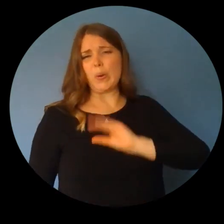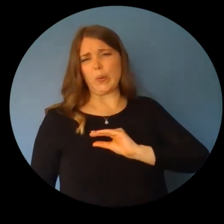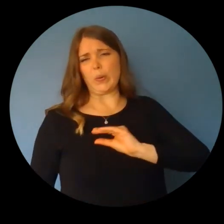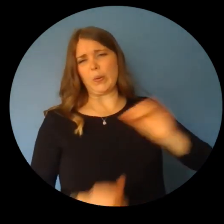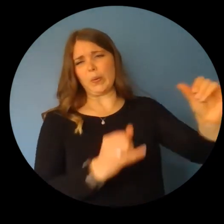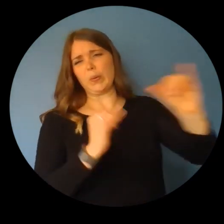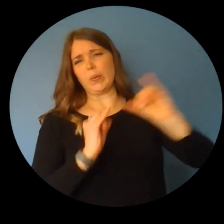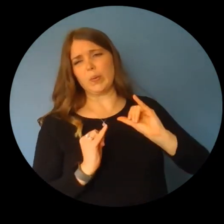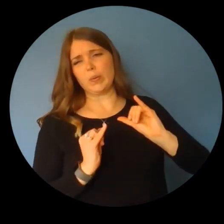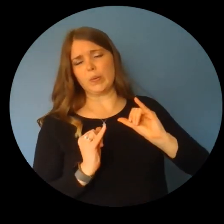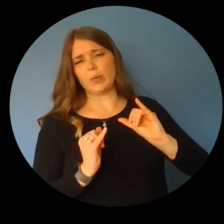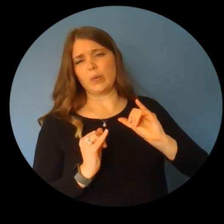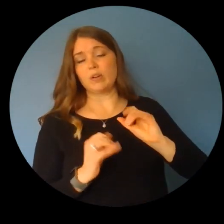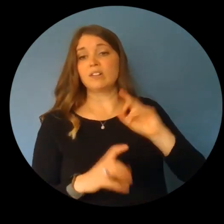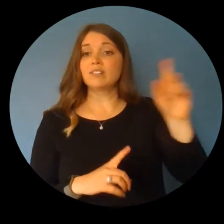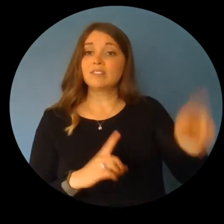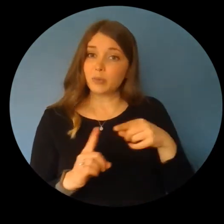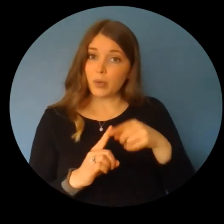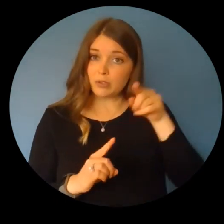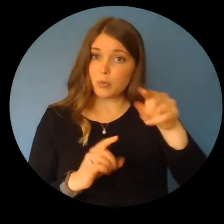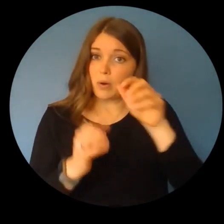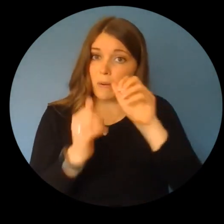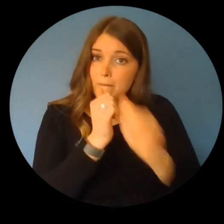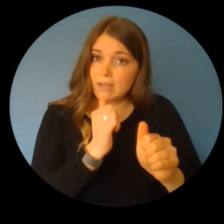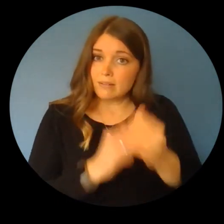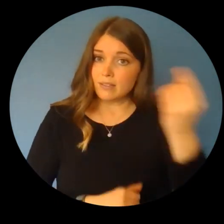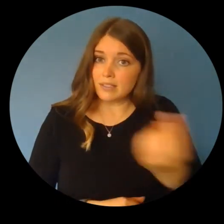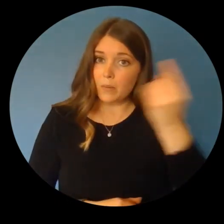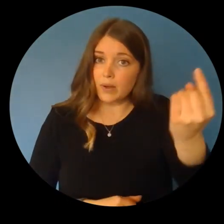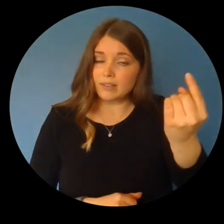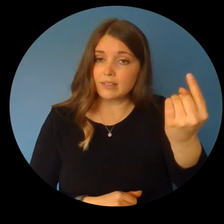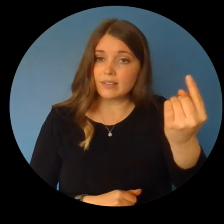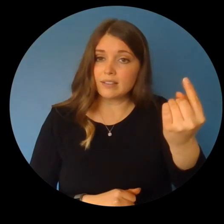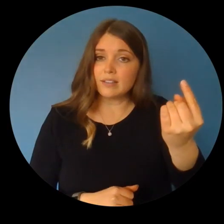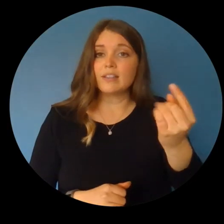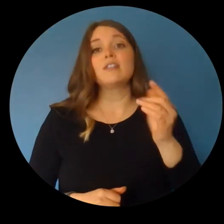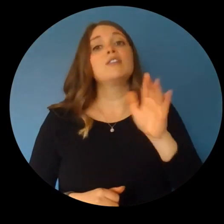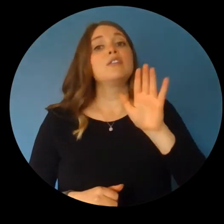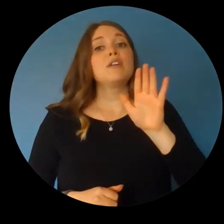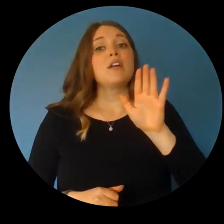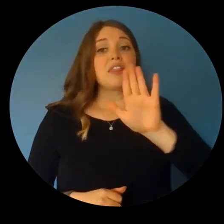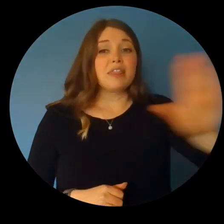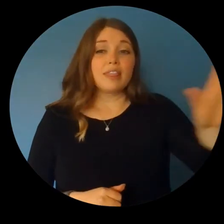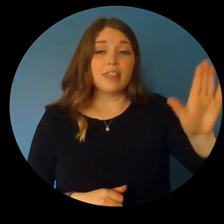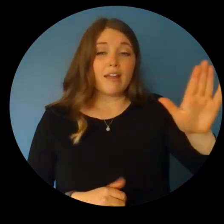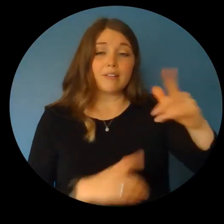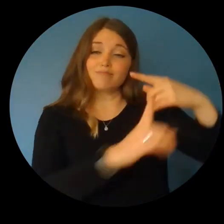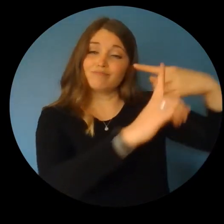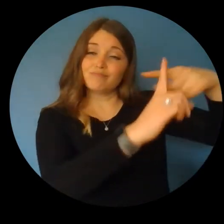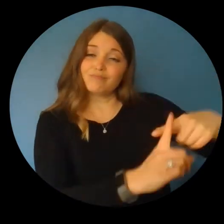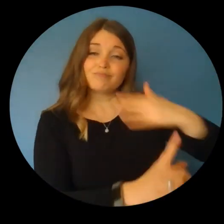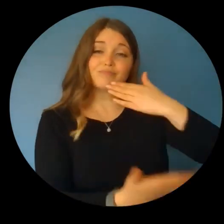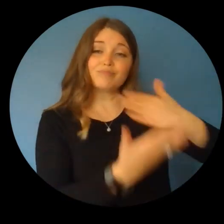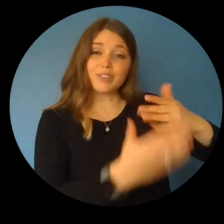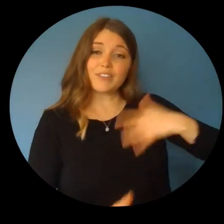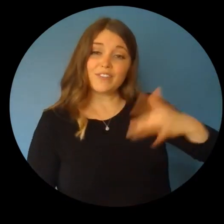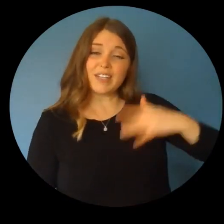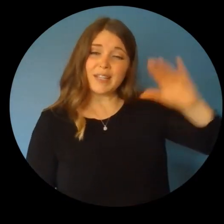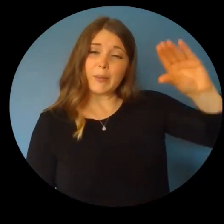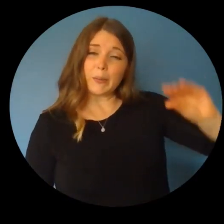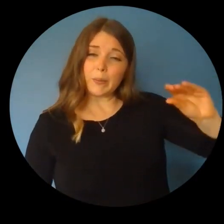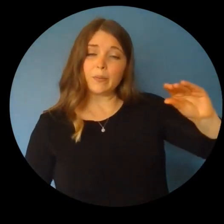So that means when you are mean to somebody, it not only takes good feelings out of their bucket, but it dips into your own bucket